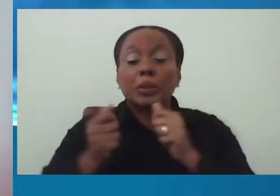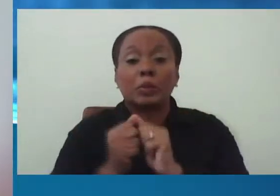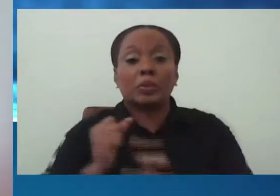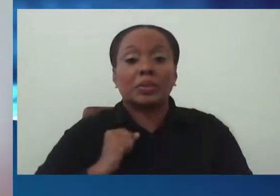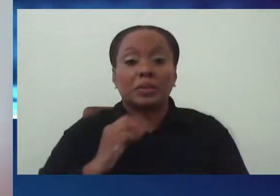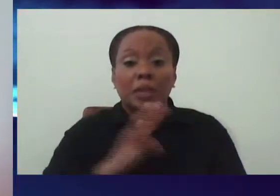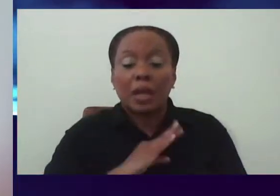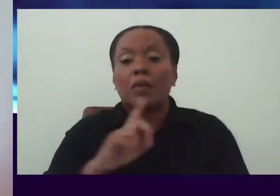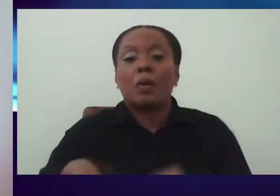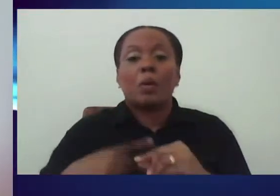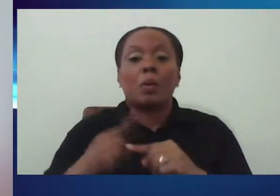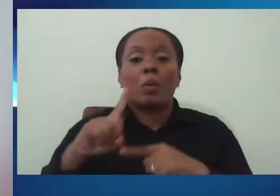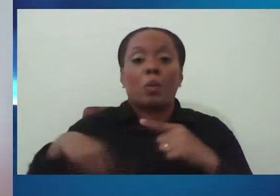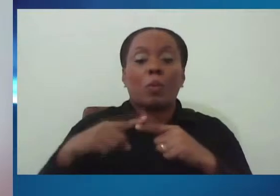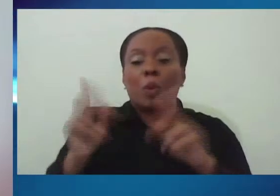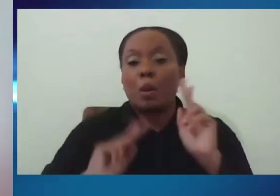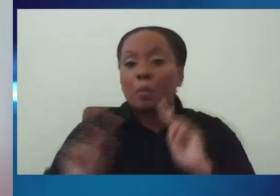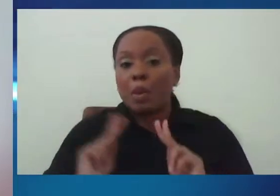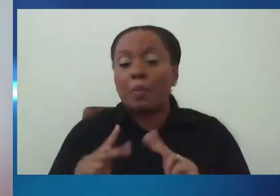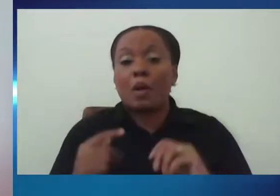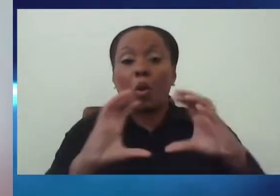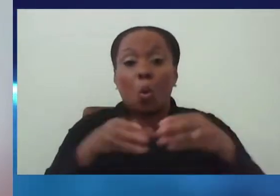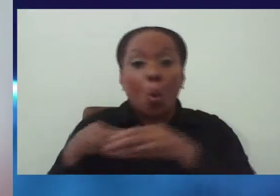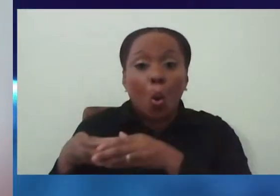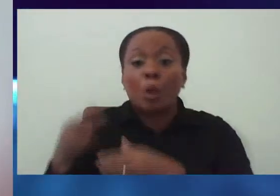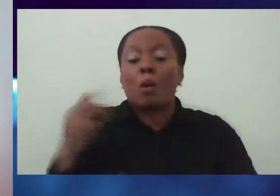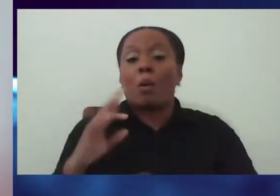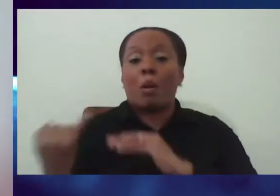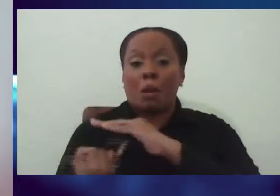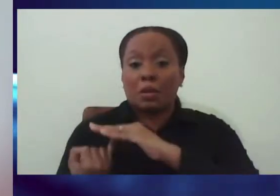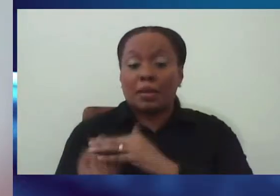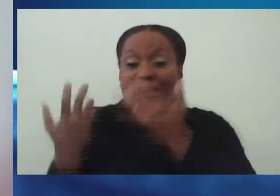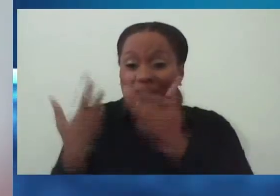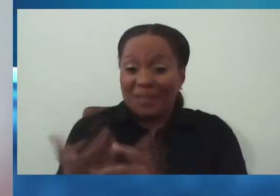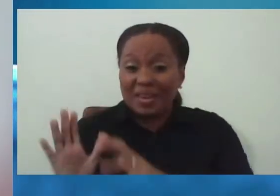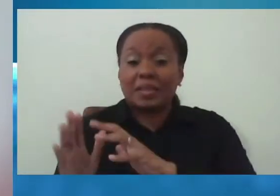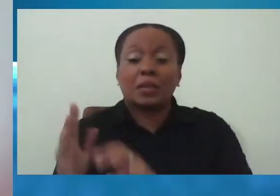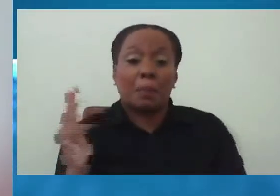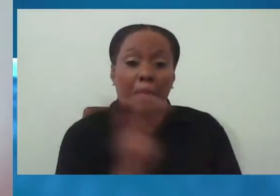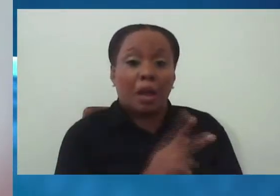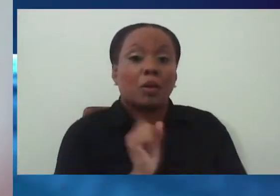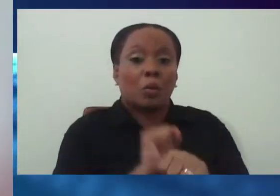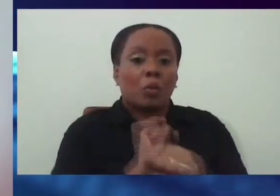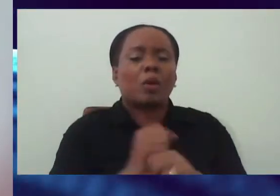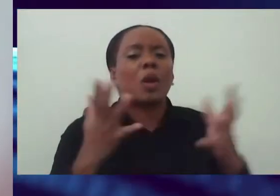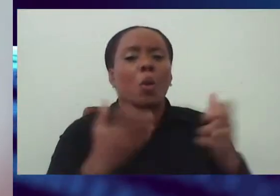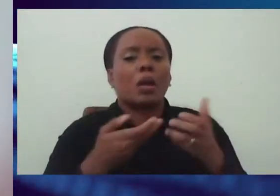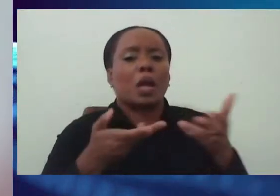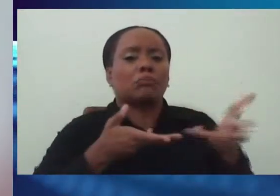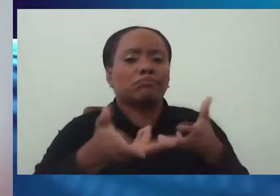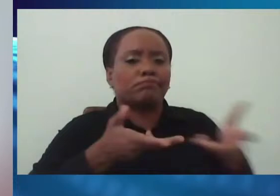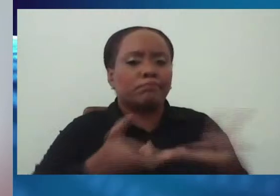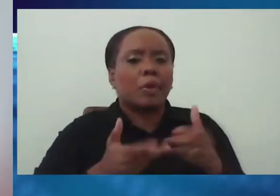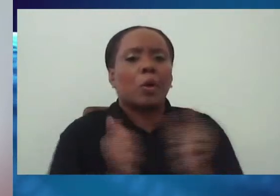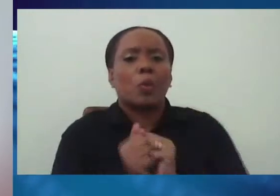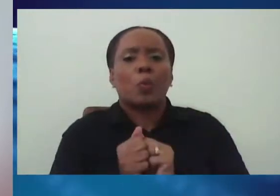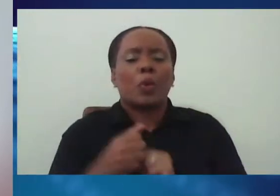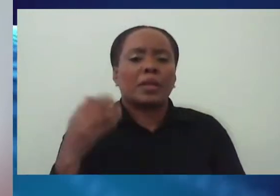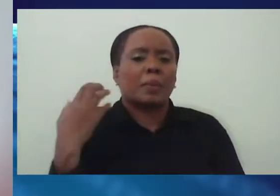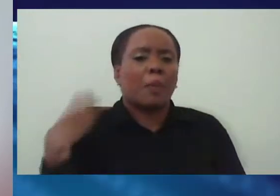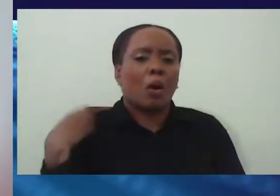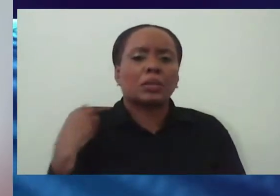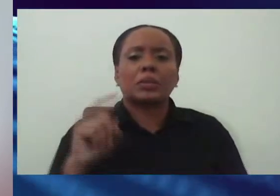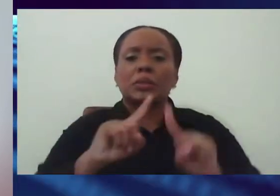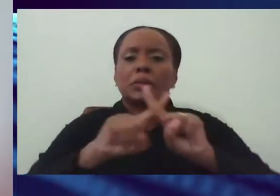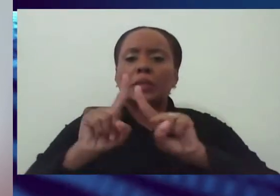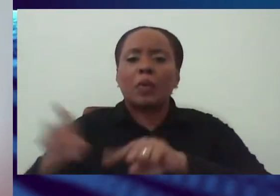terms of those who have been in quarantine. So I'll stop there for now, but I just wanted to flag those two out